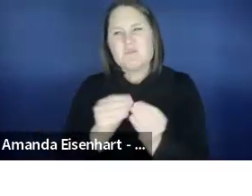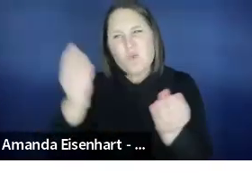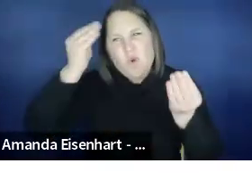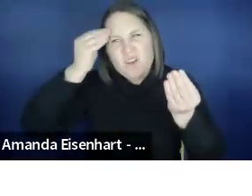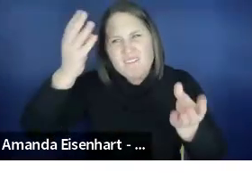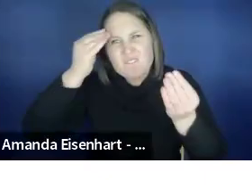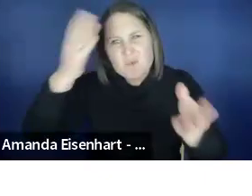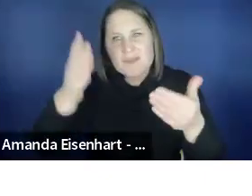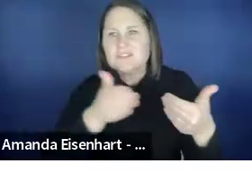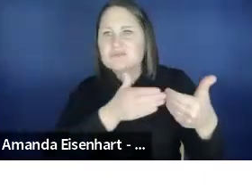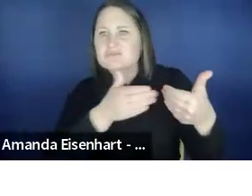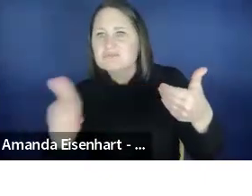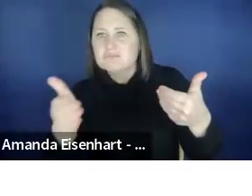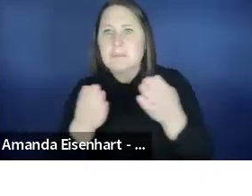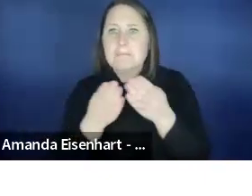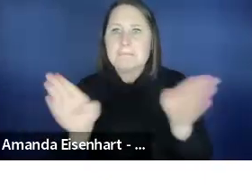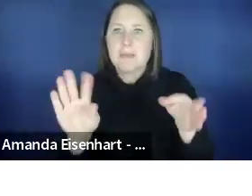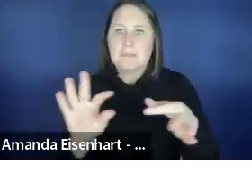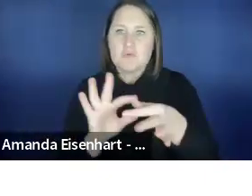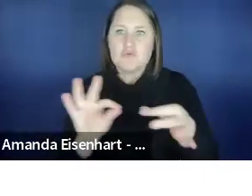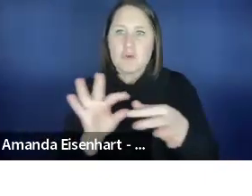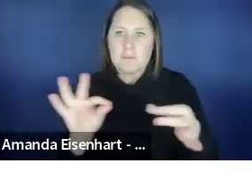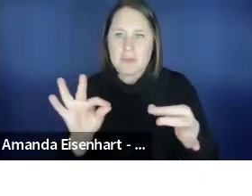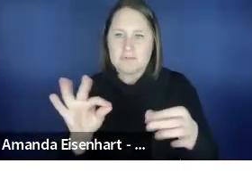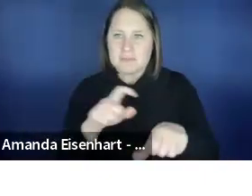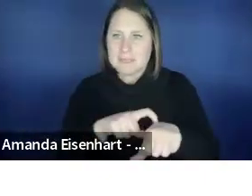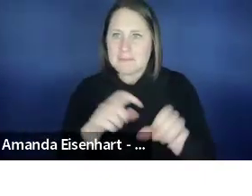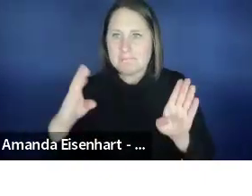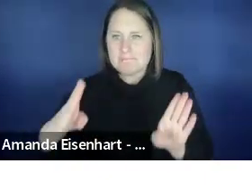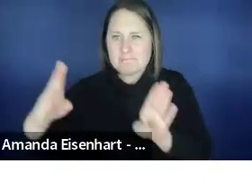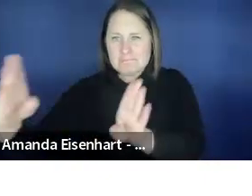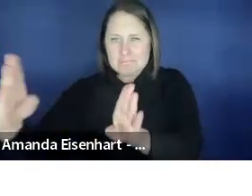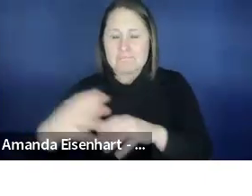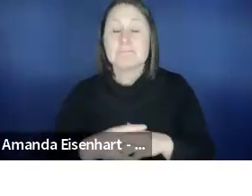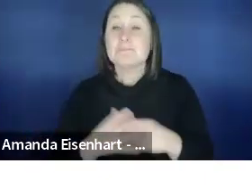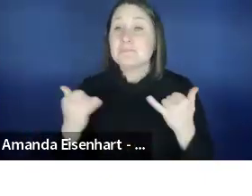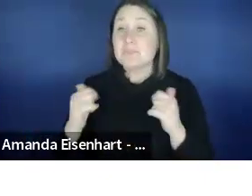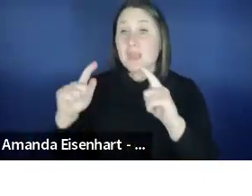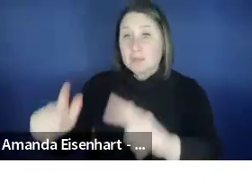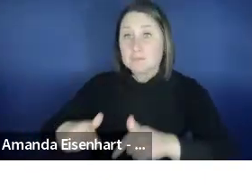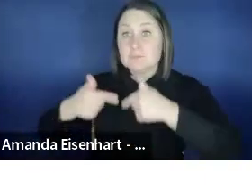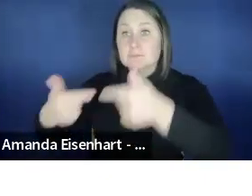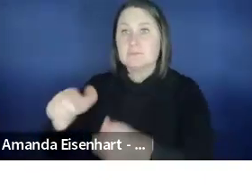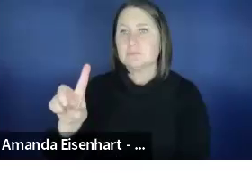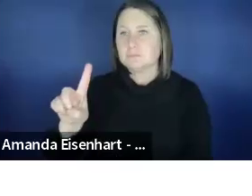upcoming public comment period. And with that, I'm going to turn it over to Derek.